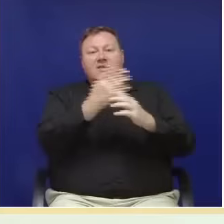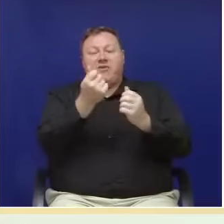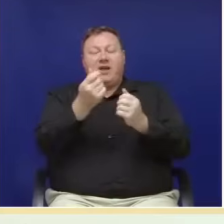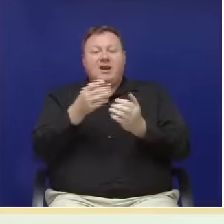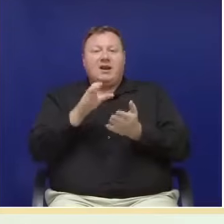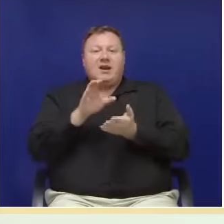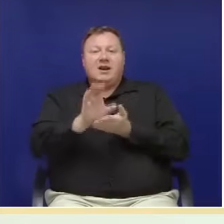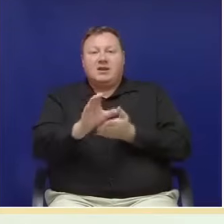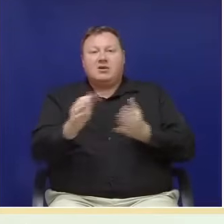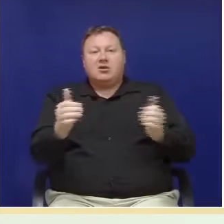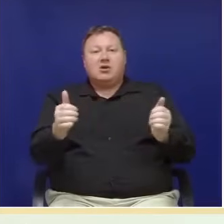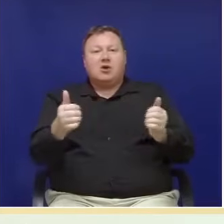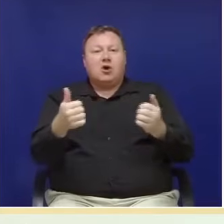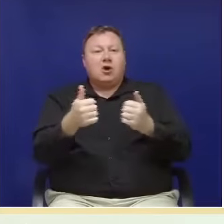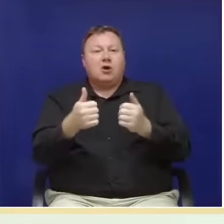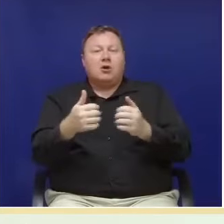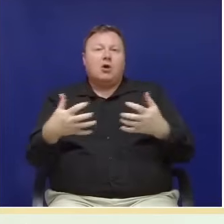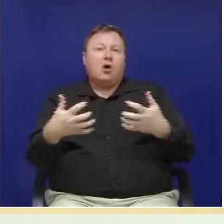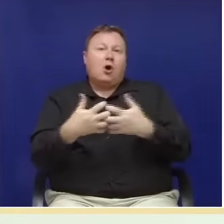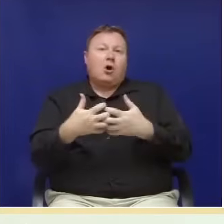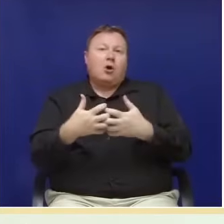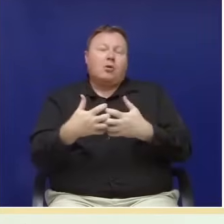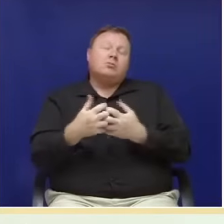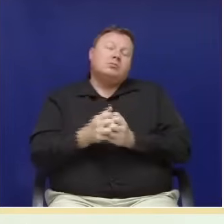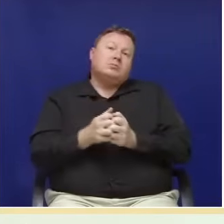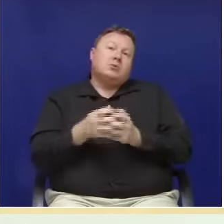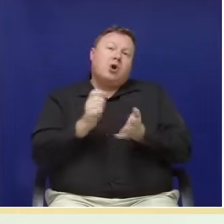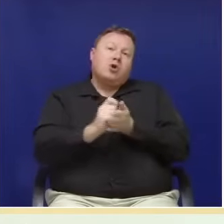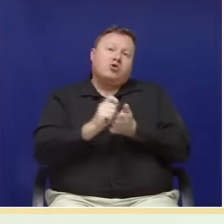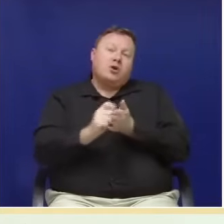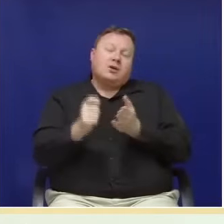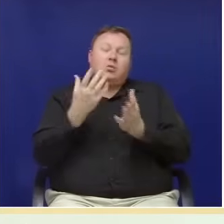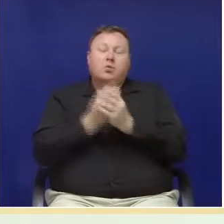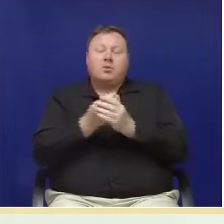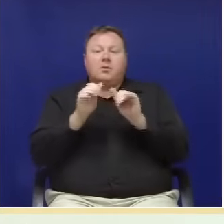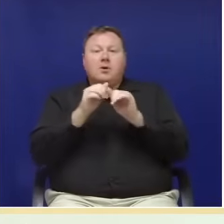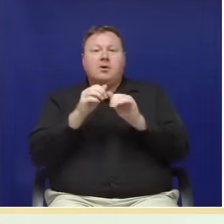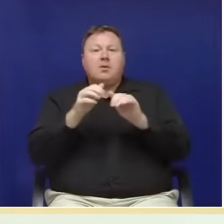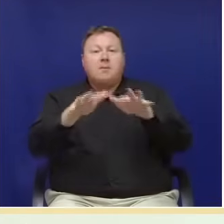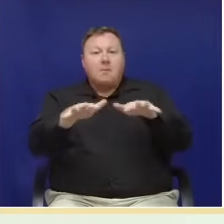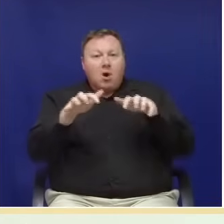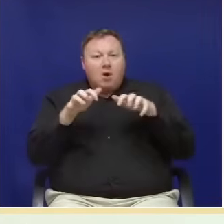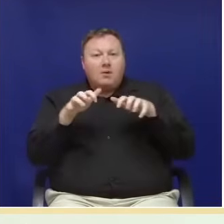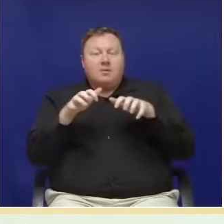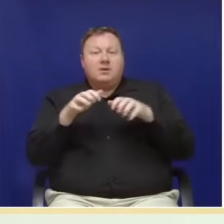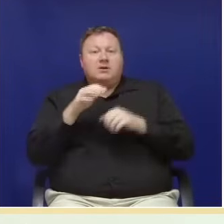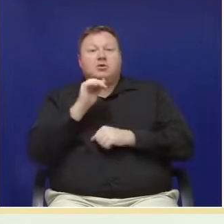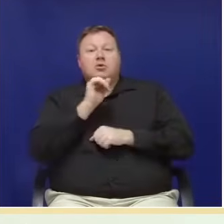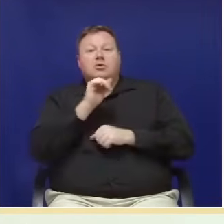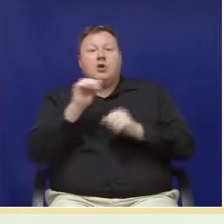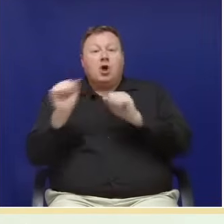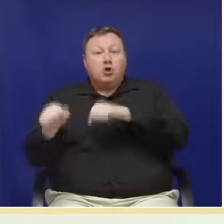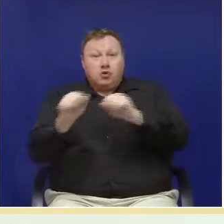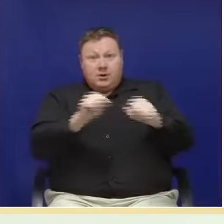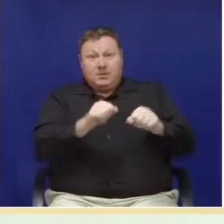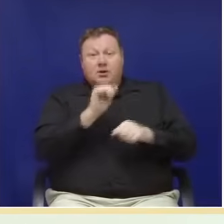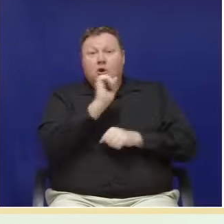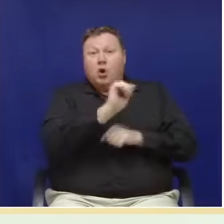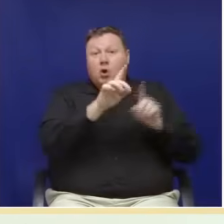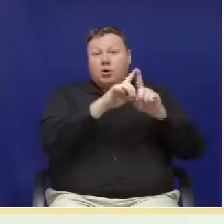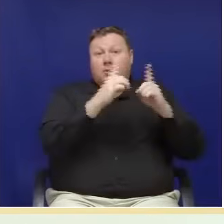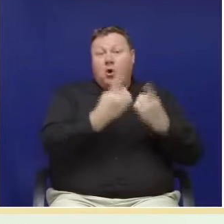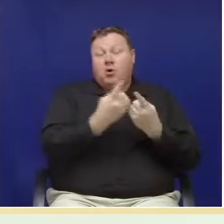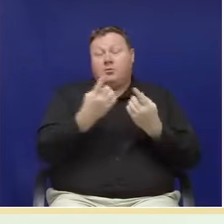and what are the details of the binding agreement between her department and National Treasury to move defence funding from the